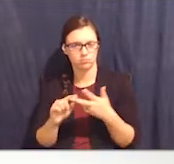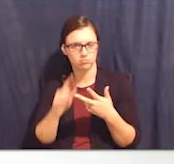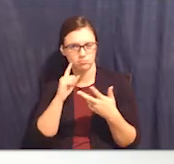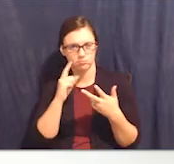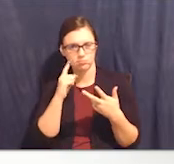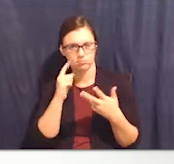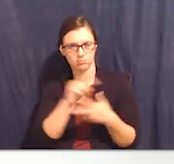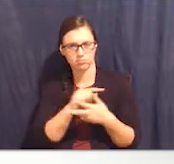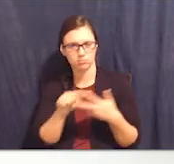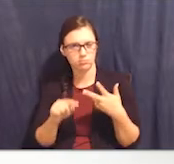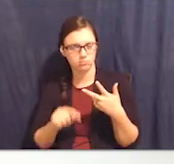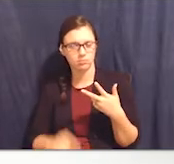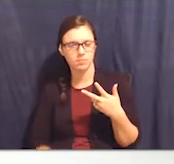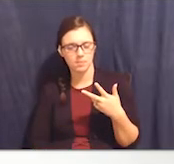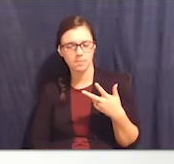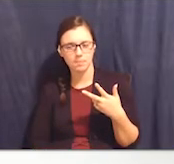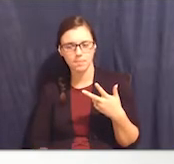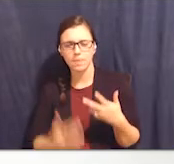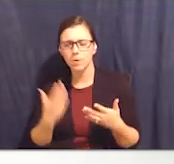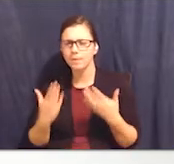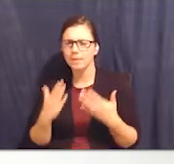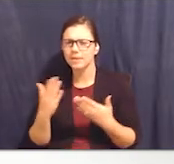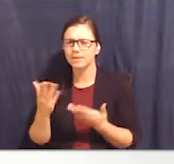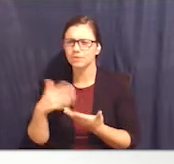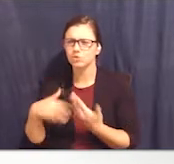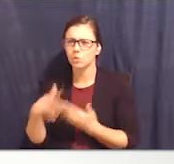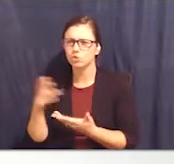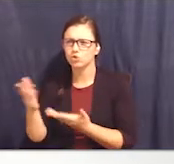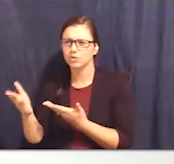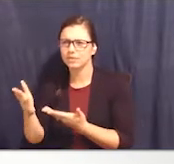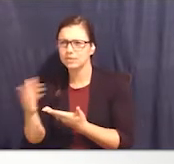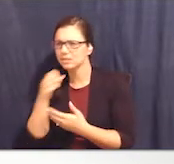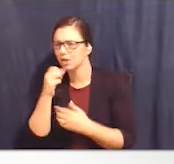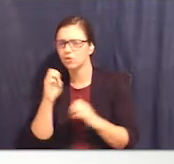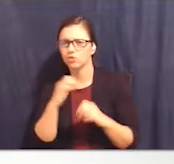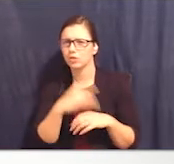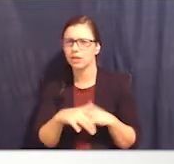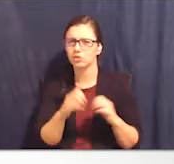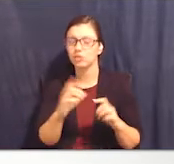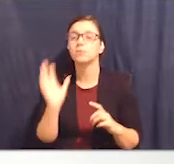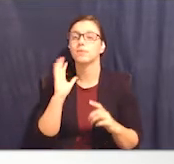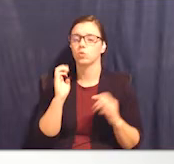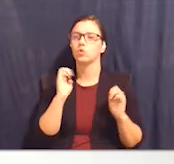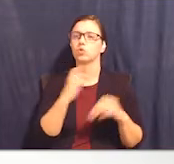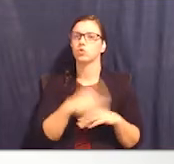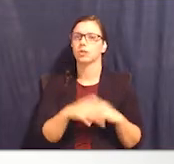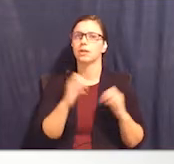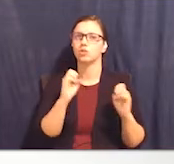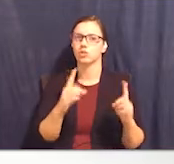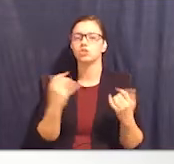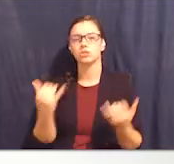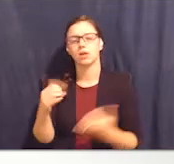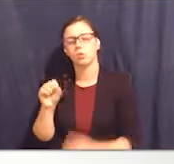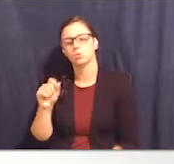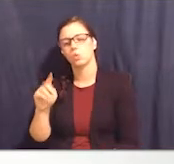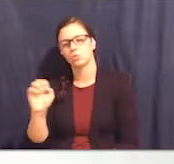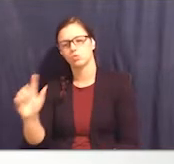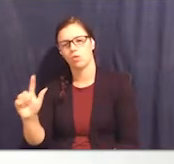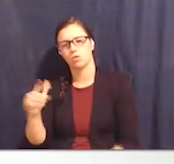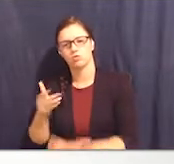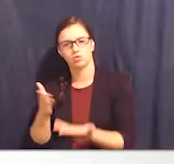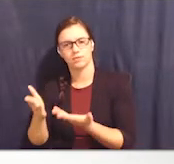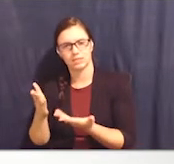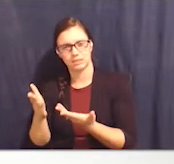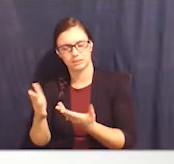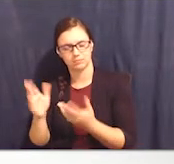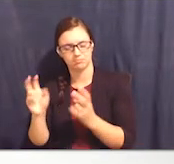start out, they get a welding helper certificate. That's the basic. But we're not holding anybody back.